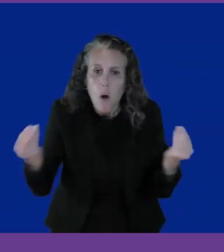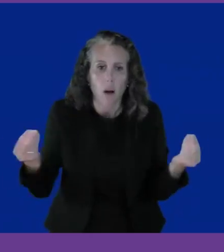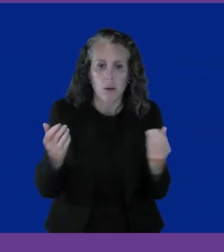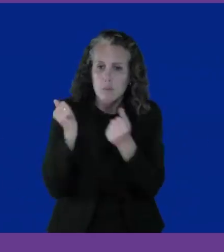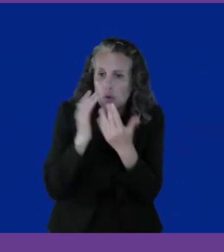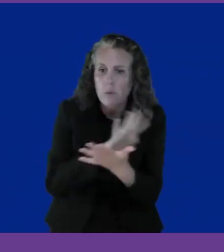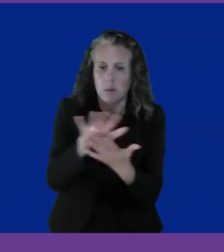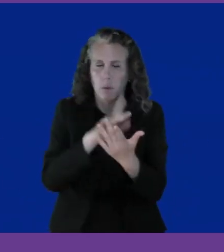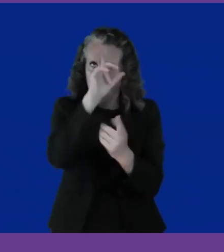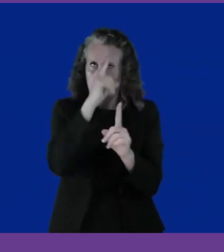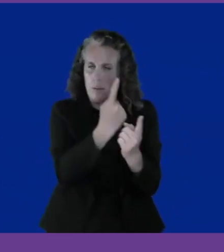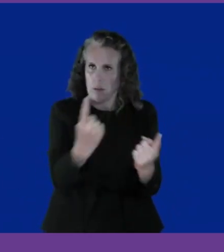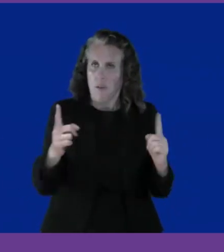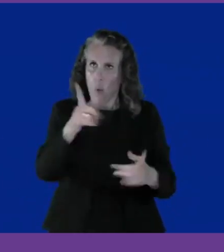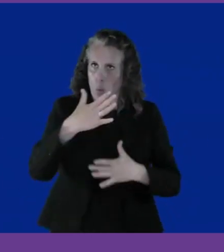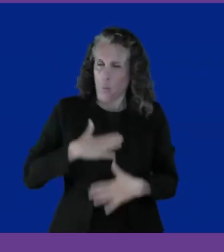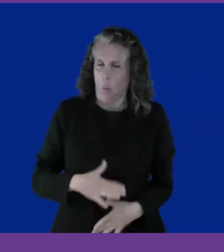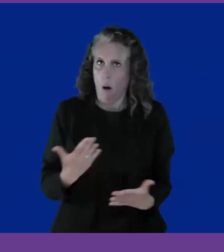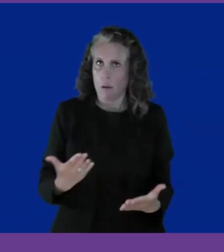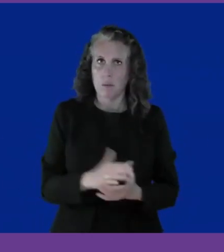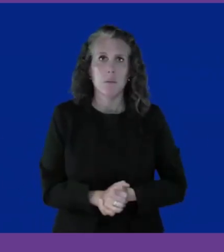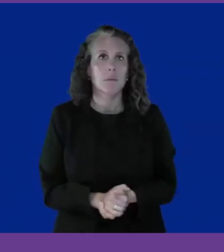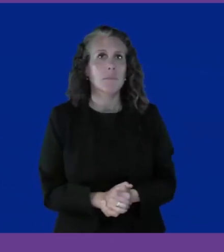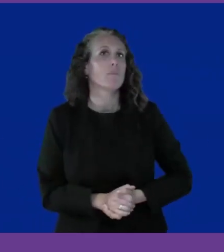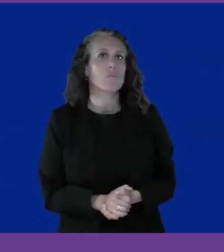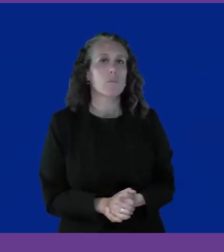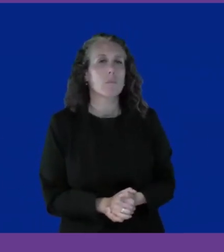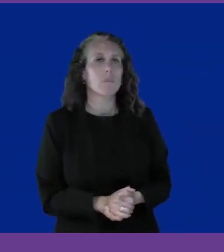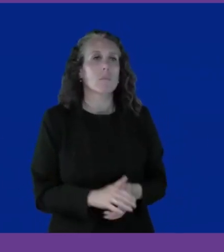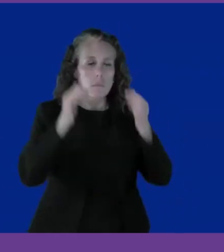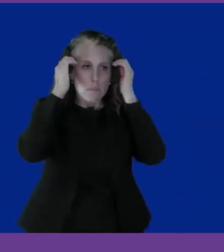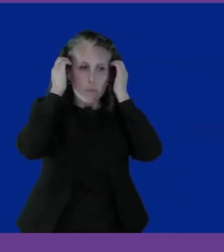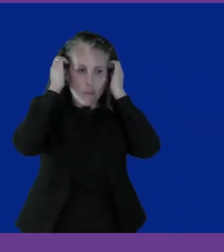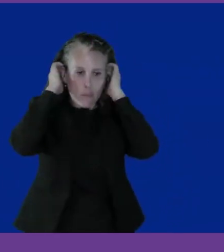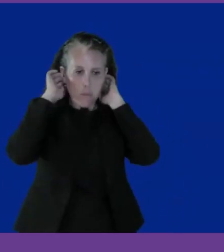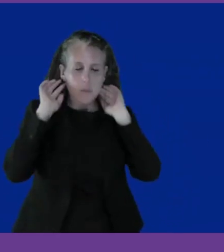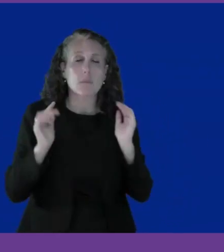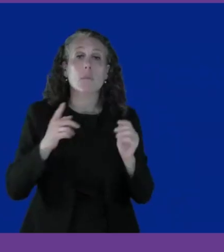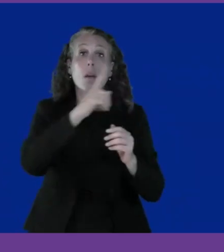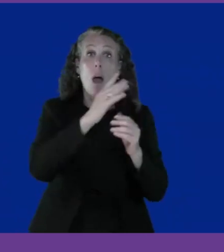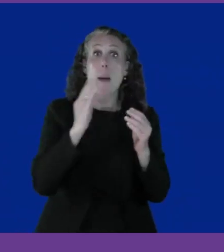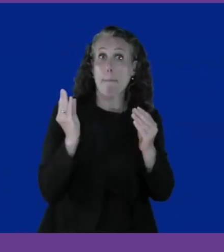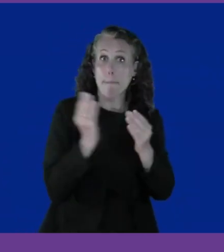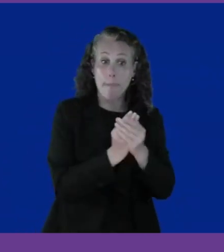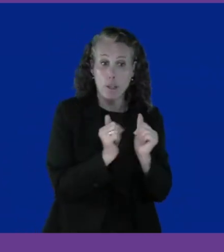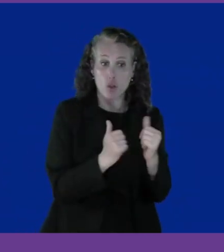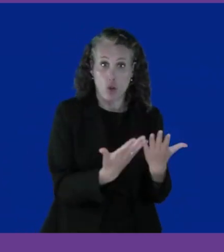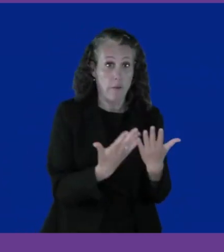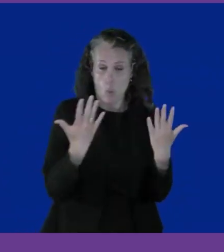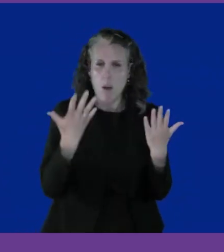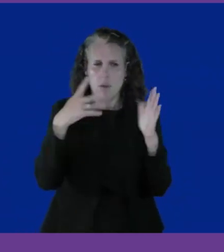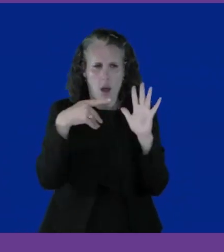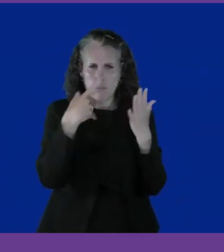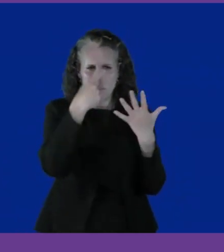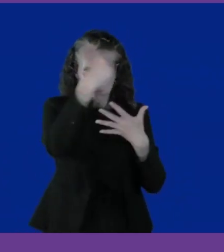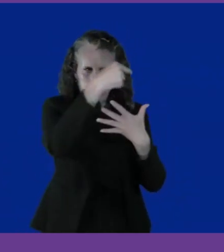services. In concrete, in the area of consumer banking services, we have requirements for that